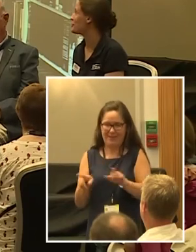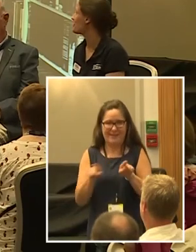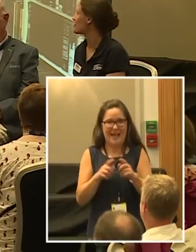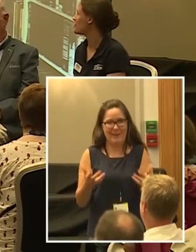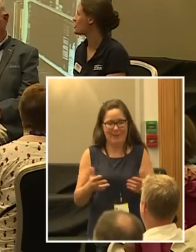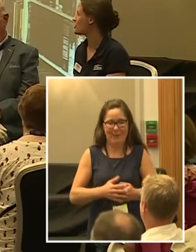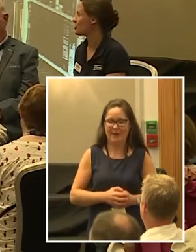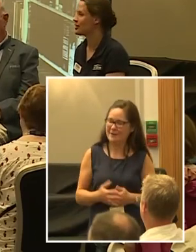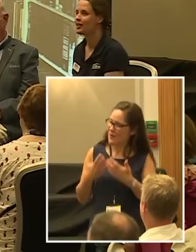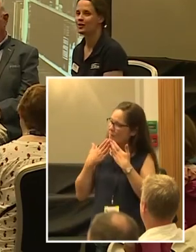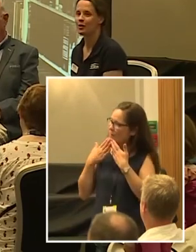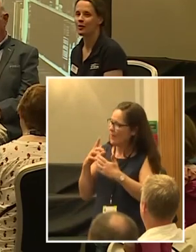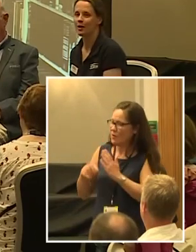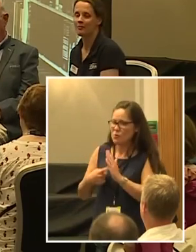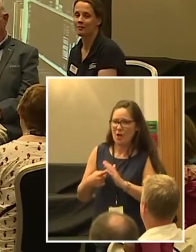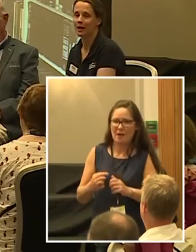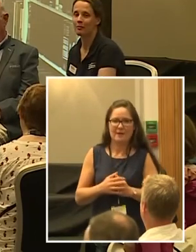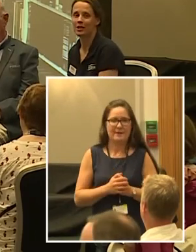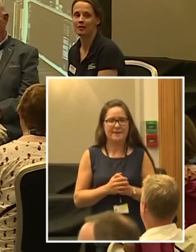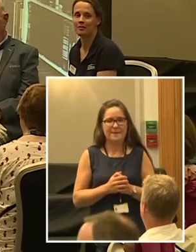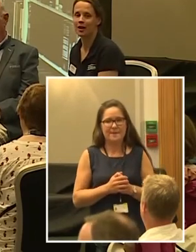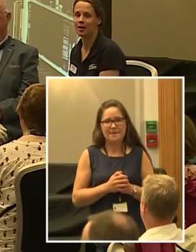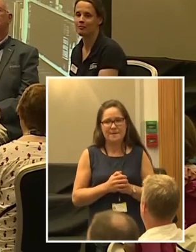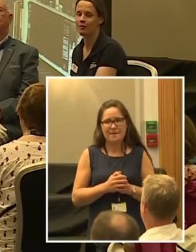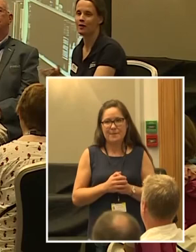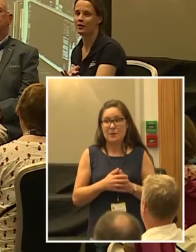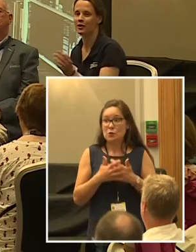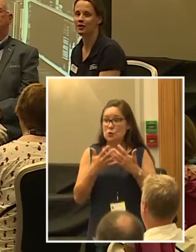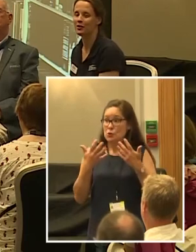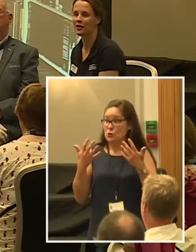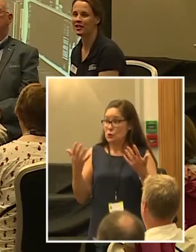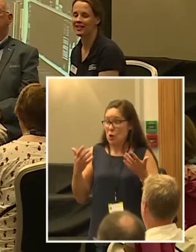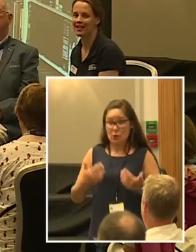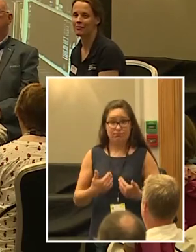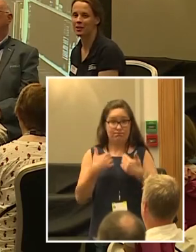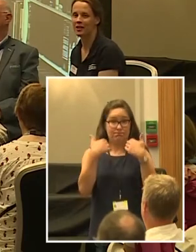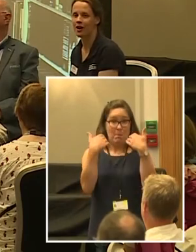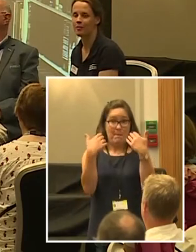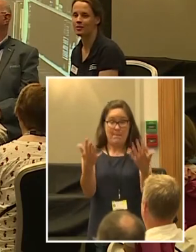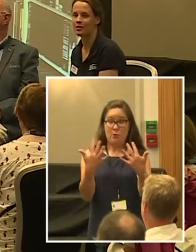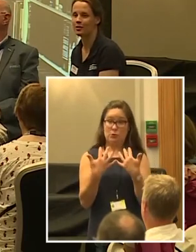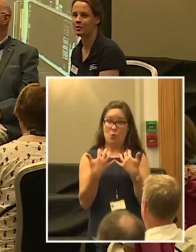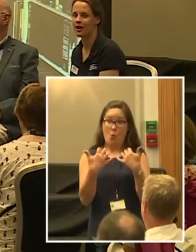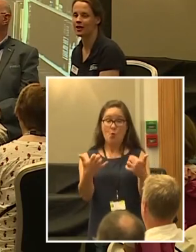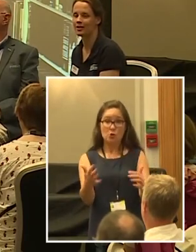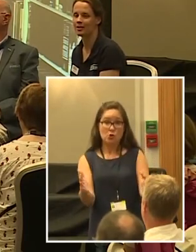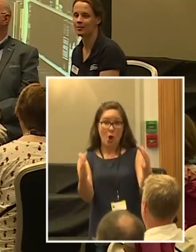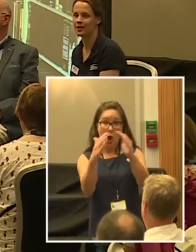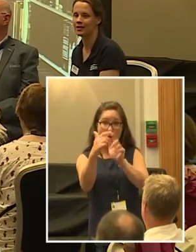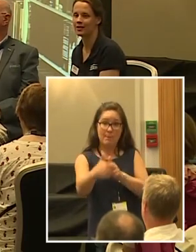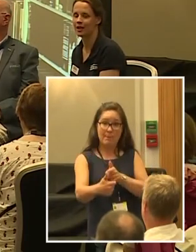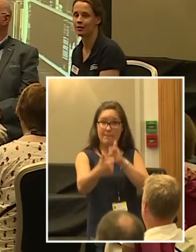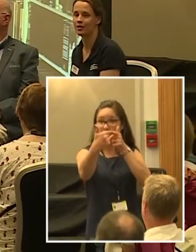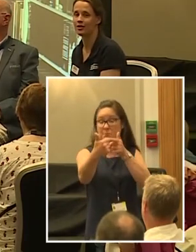Thank you very much, John. So can we move over to you guys and everybody at home to